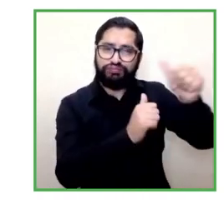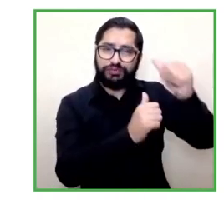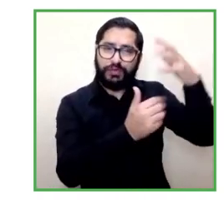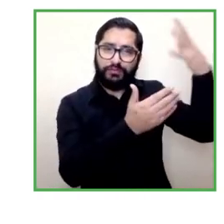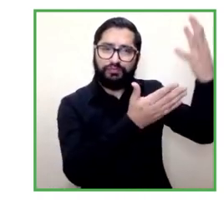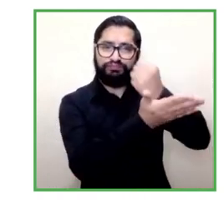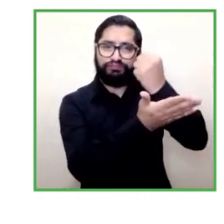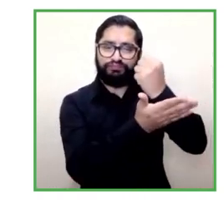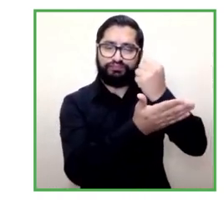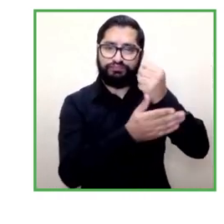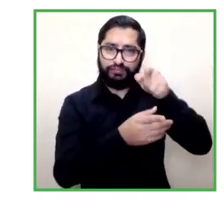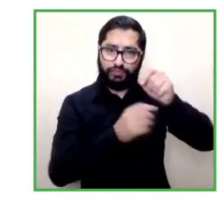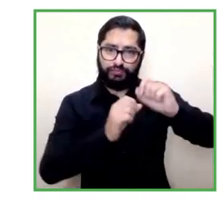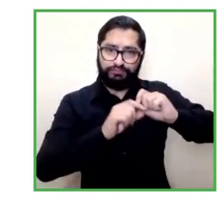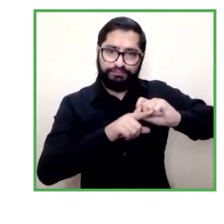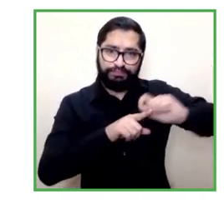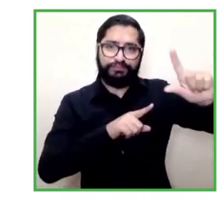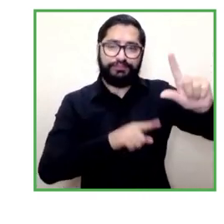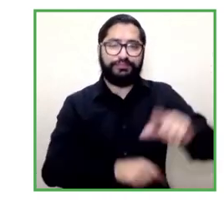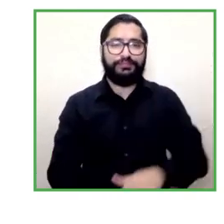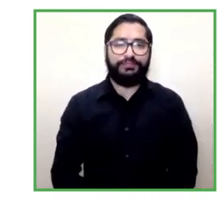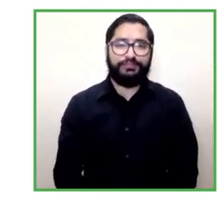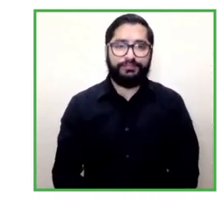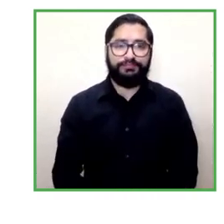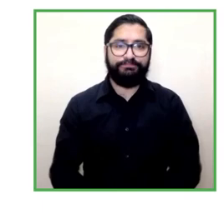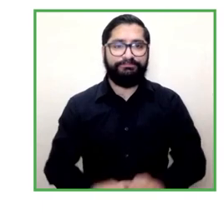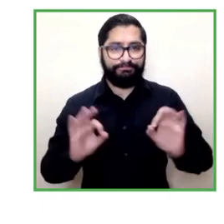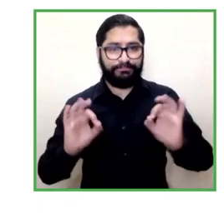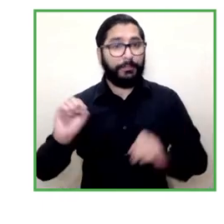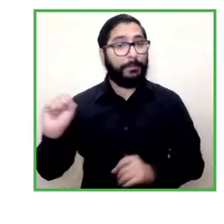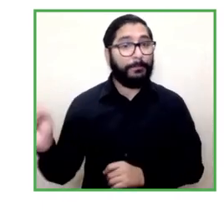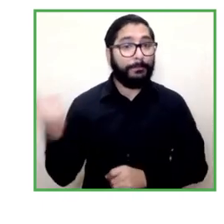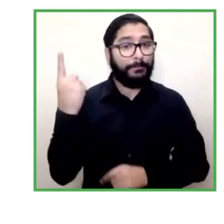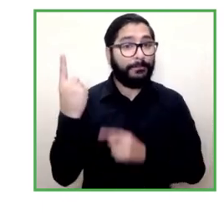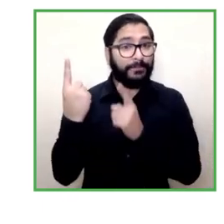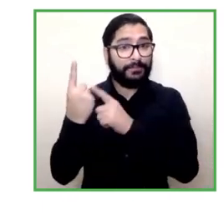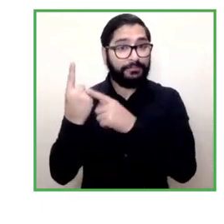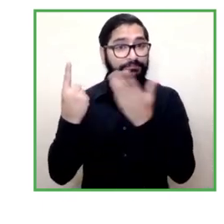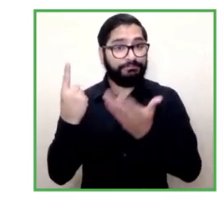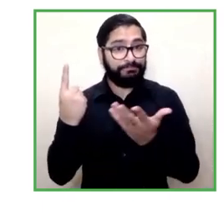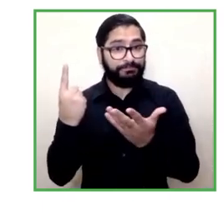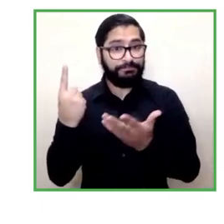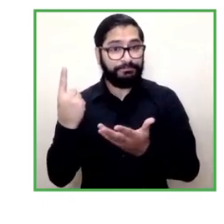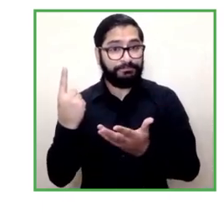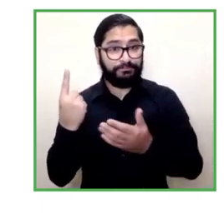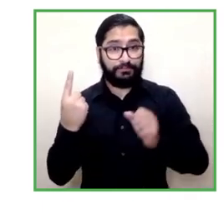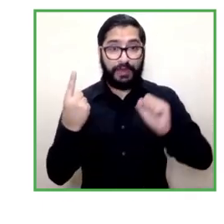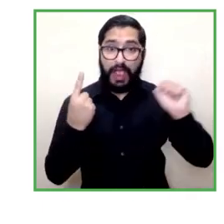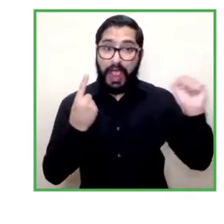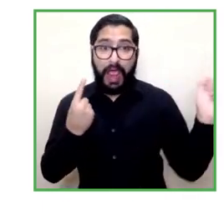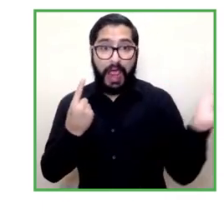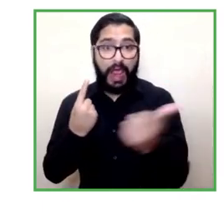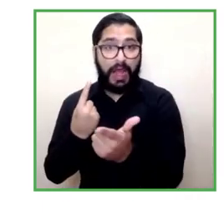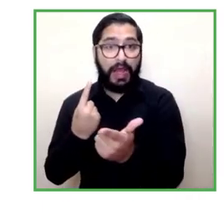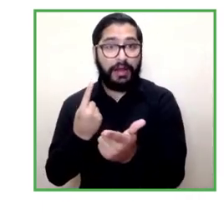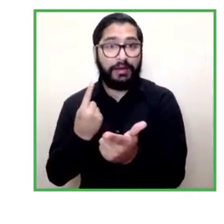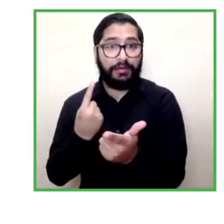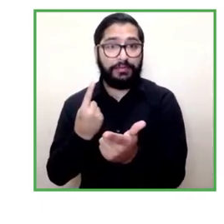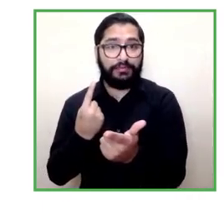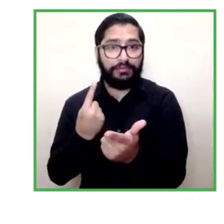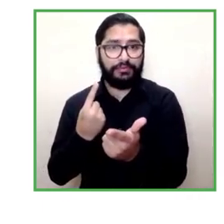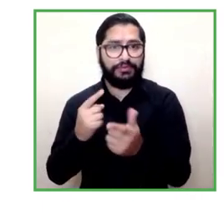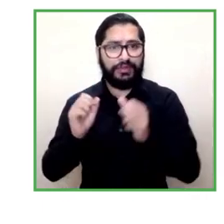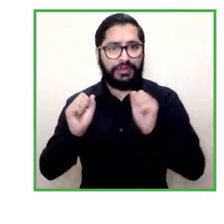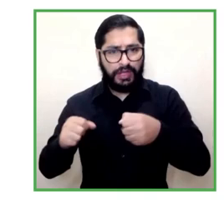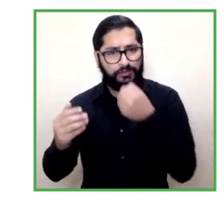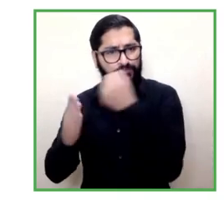the first one, as we all faced, the pandemic did not affect very well for us because we are serving the indoor space. And